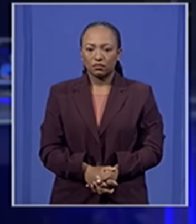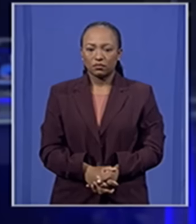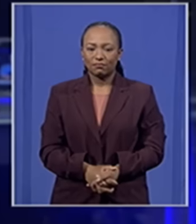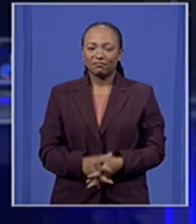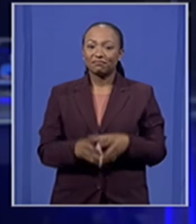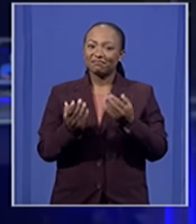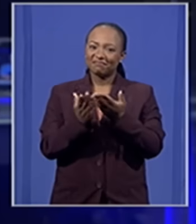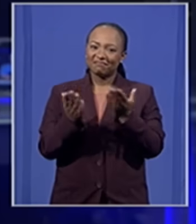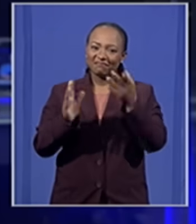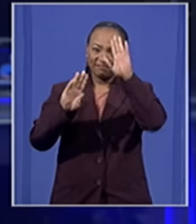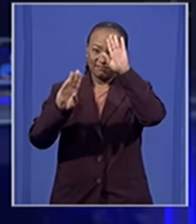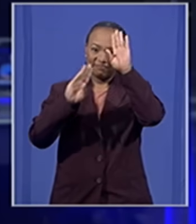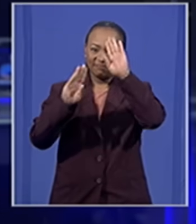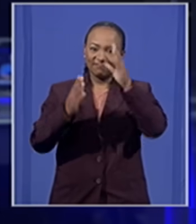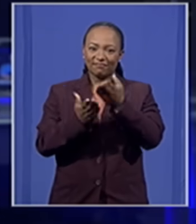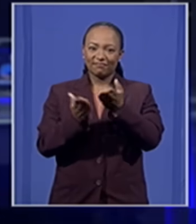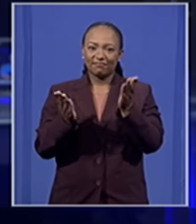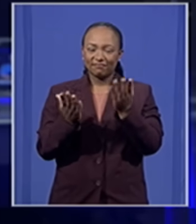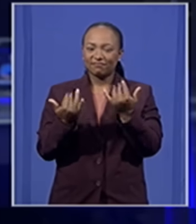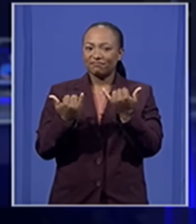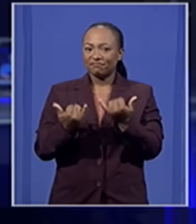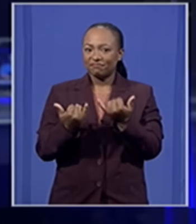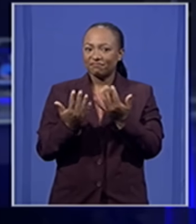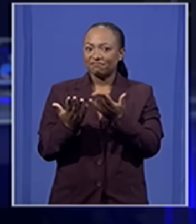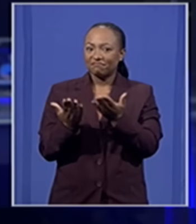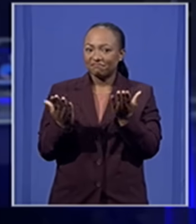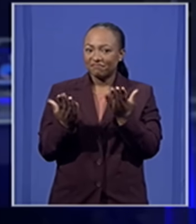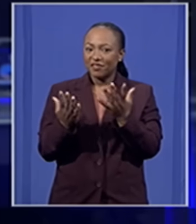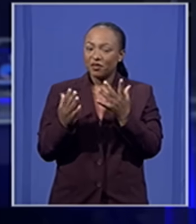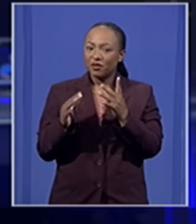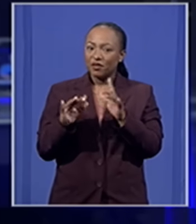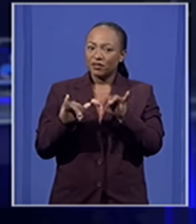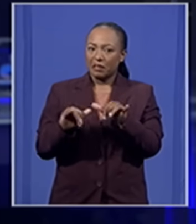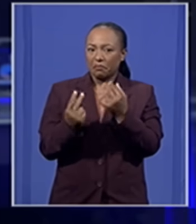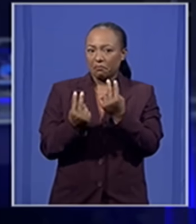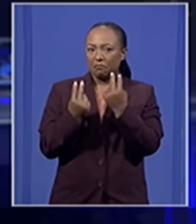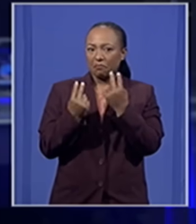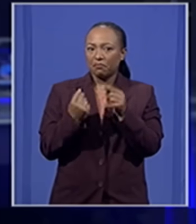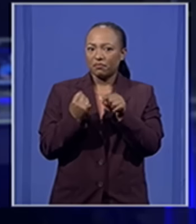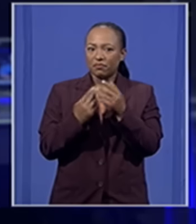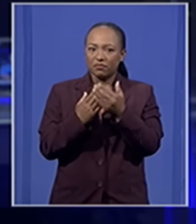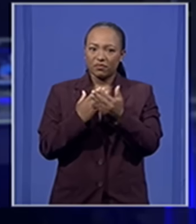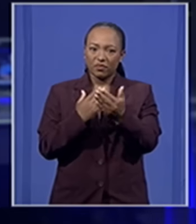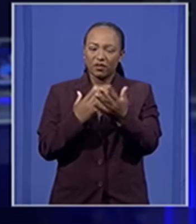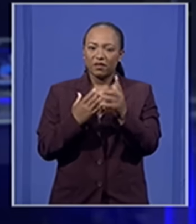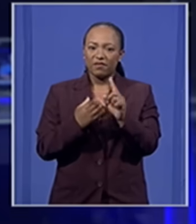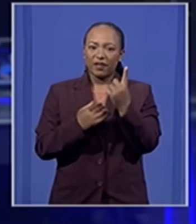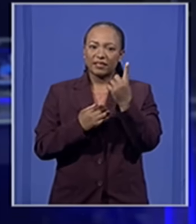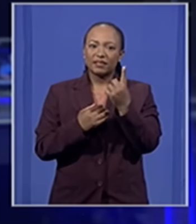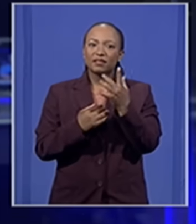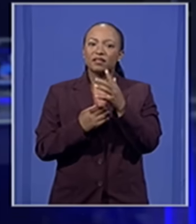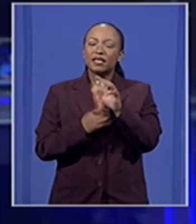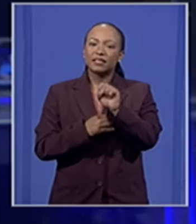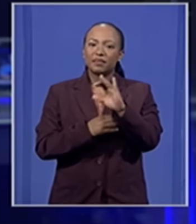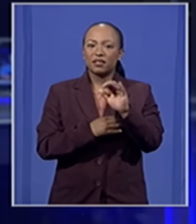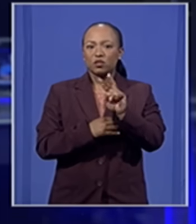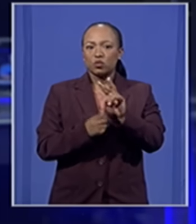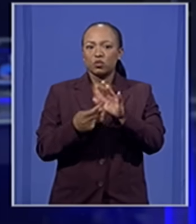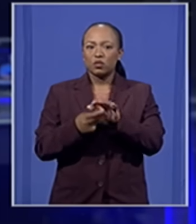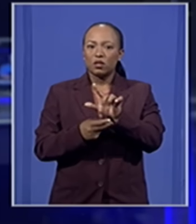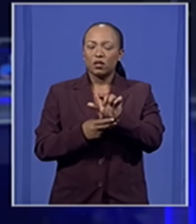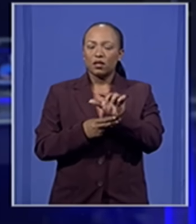Mohi re le dumedisa lo ananela ha ile mona o sa ntse dutse le gona kwano tshebeletsong ya mantlha ya SABC2 le hae